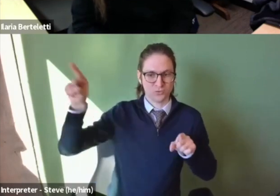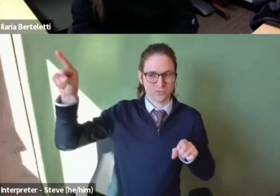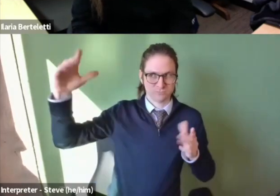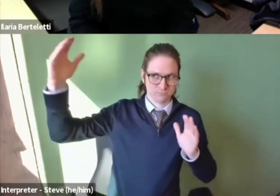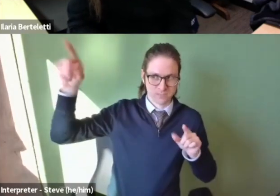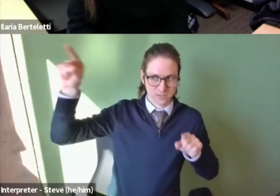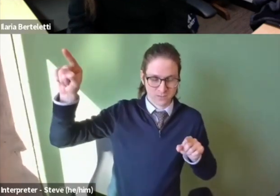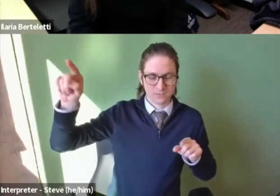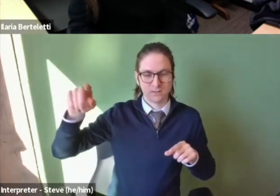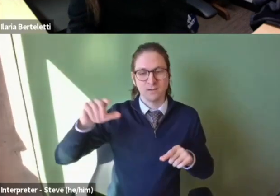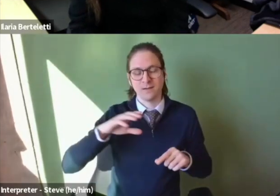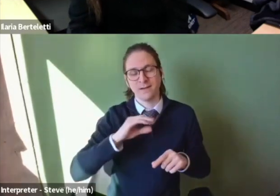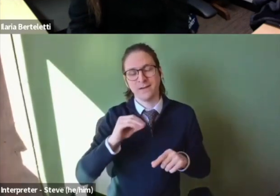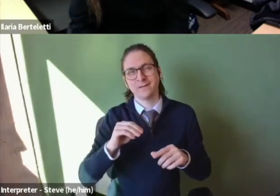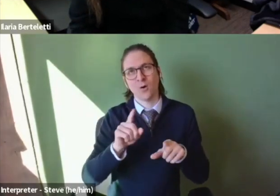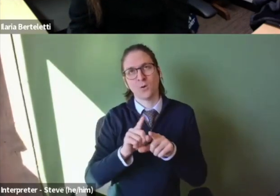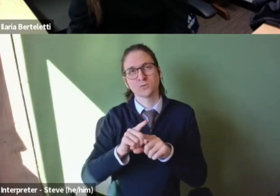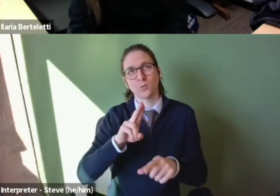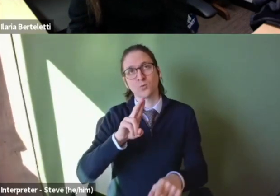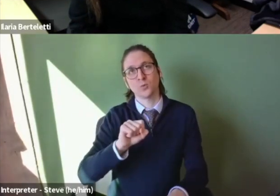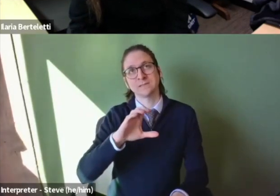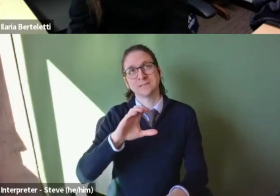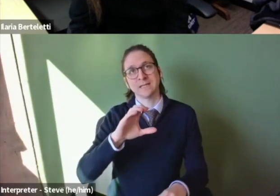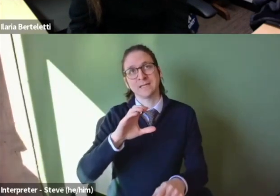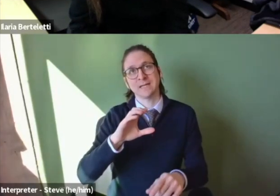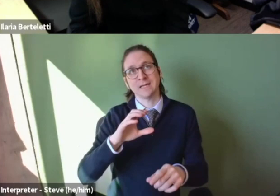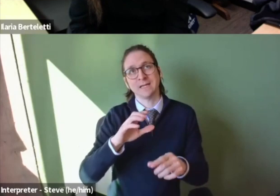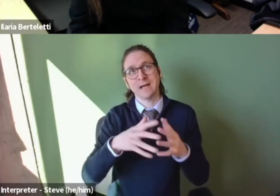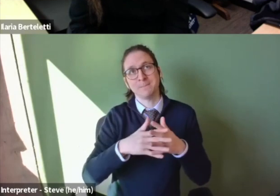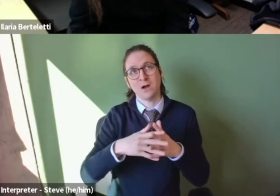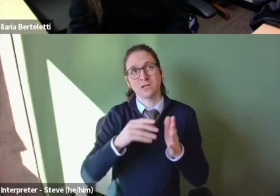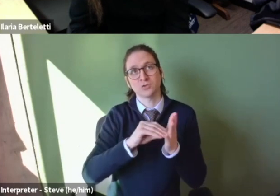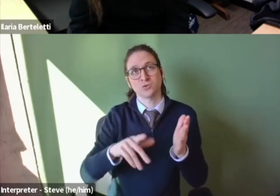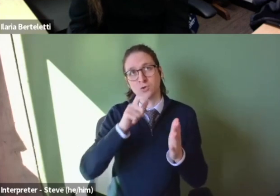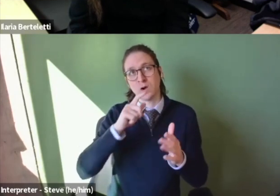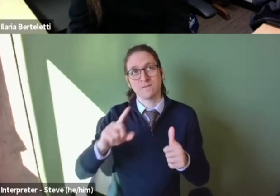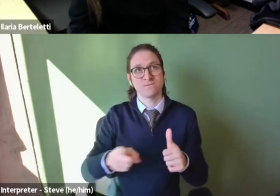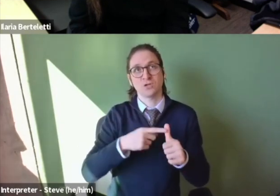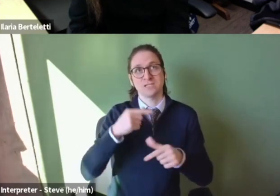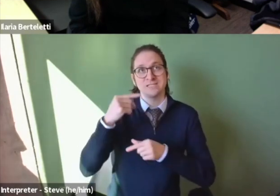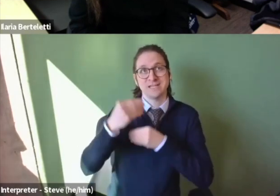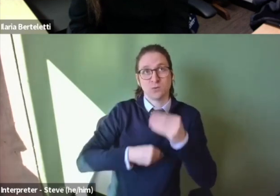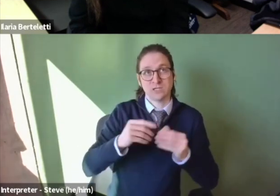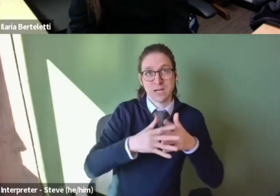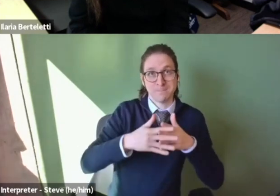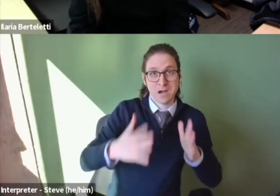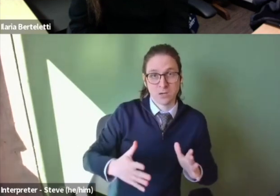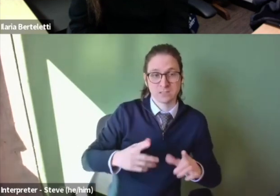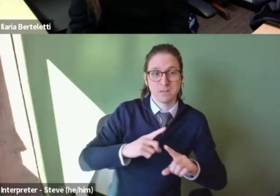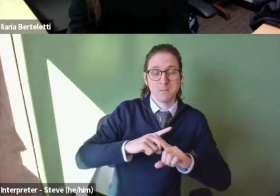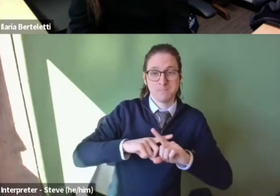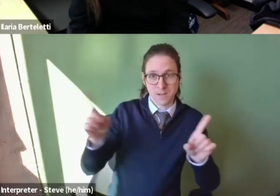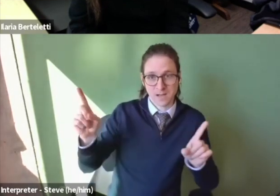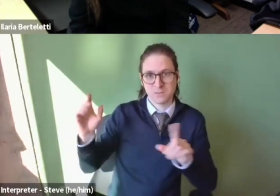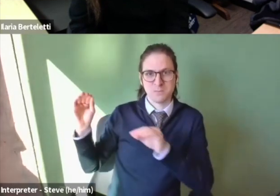also USC American students who were first generation Asian American from China, but who were born and raised or came to the US